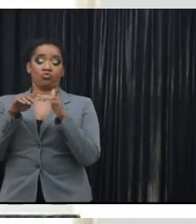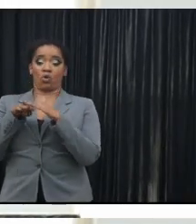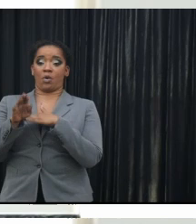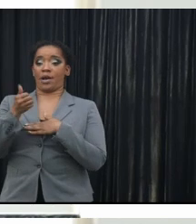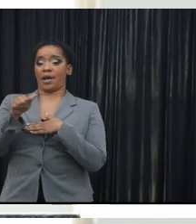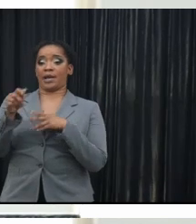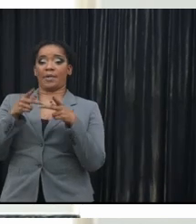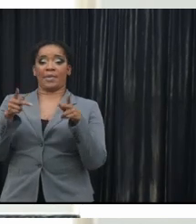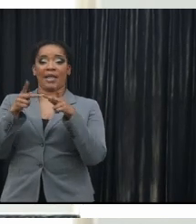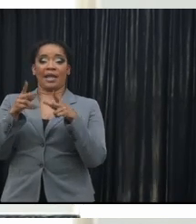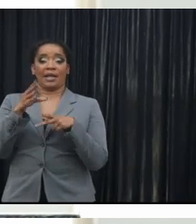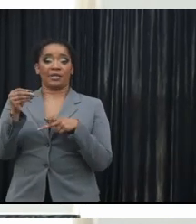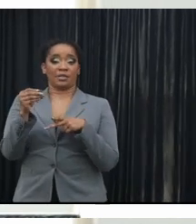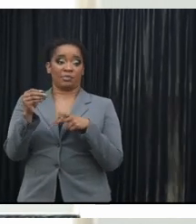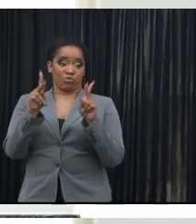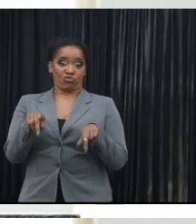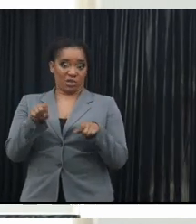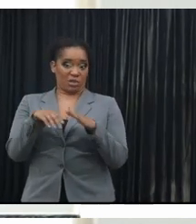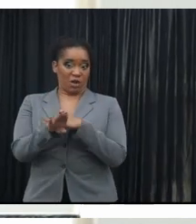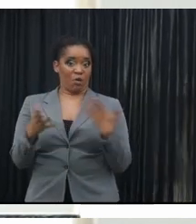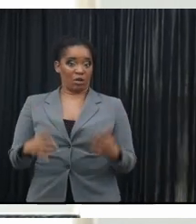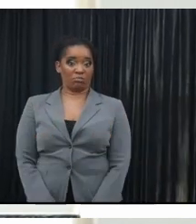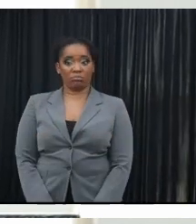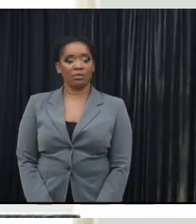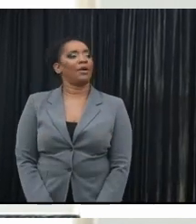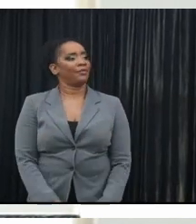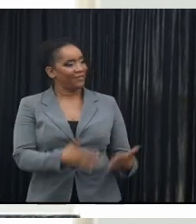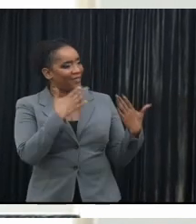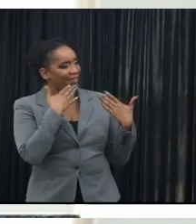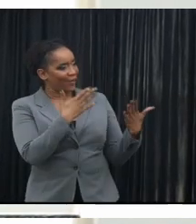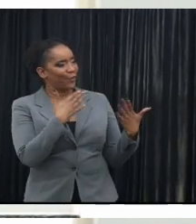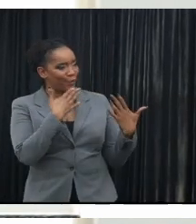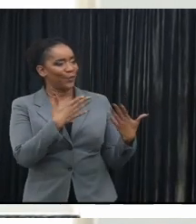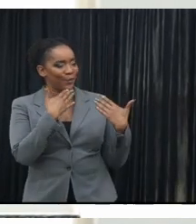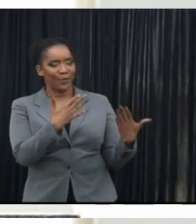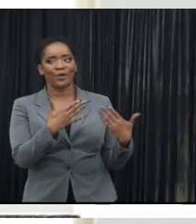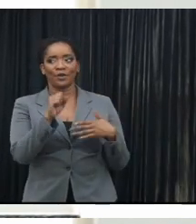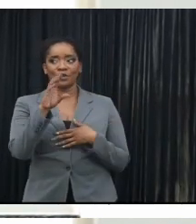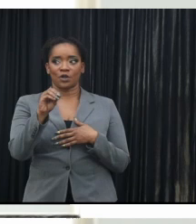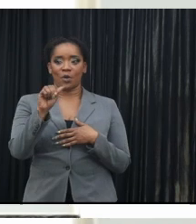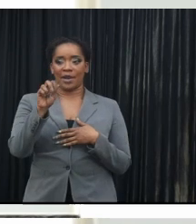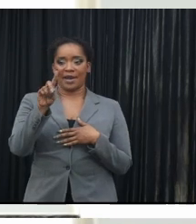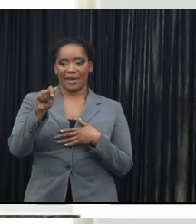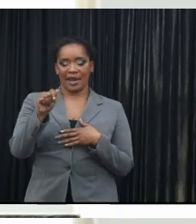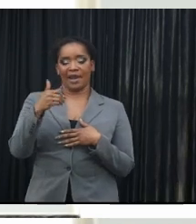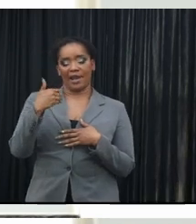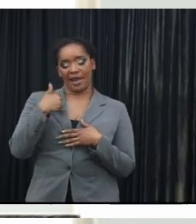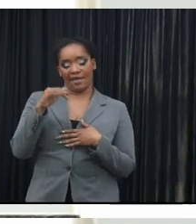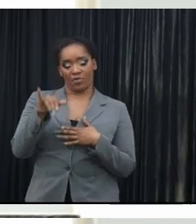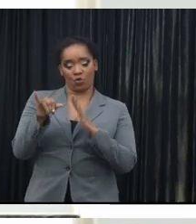Thank you. Okay, and so with the ADA, in those places are identified very particularly in terms